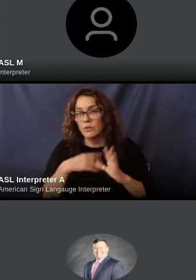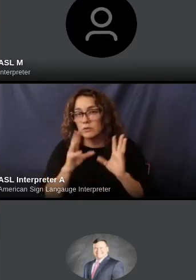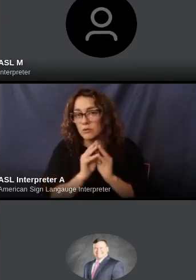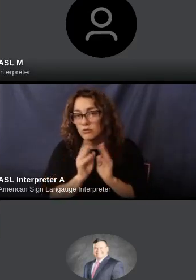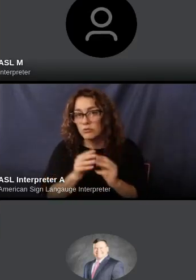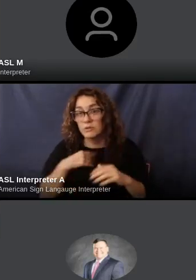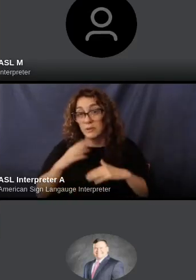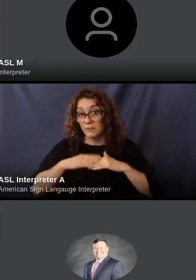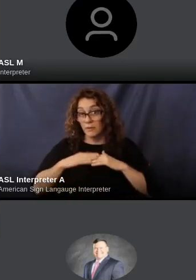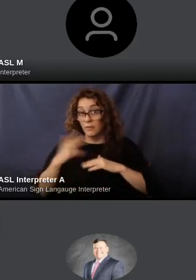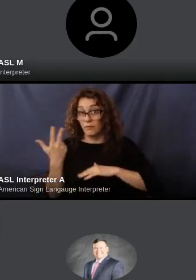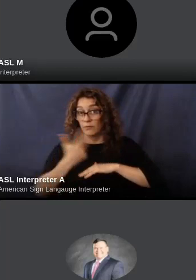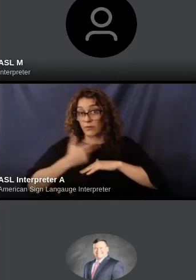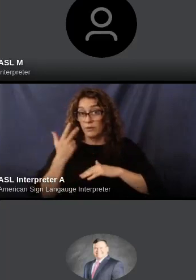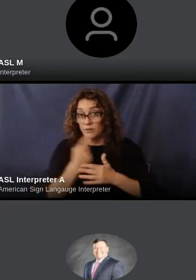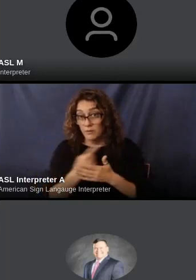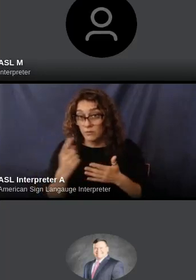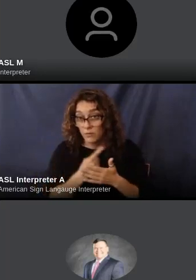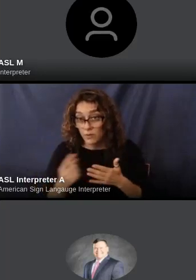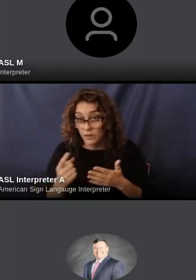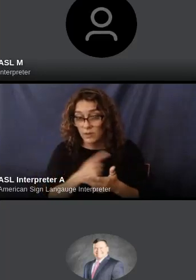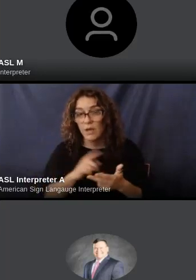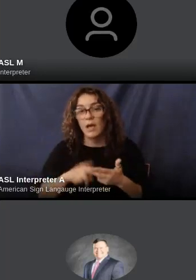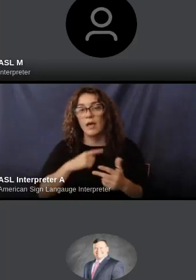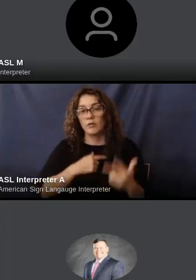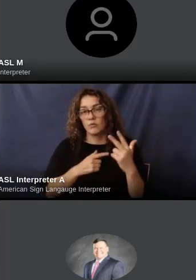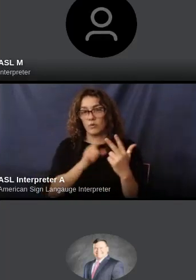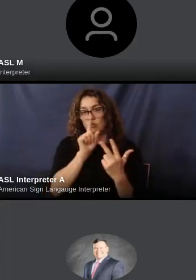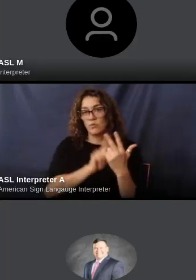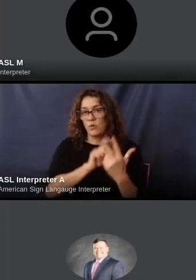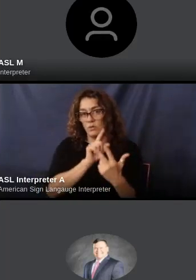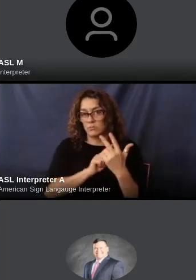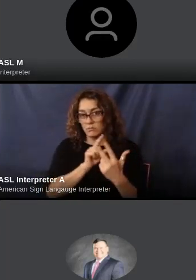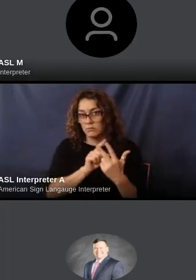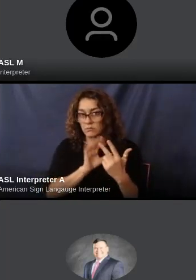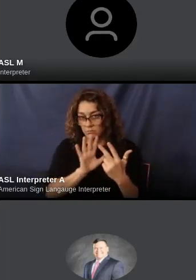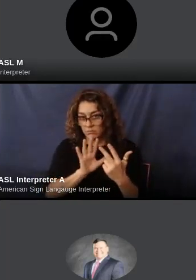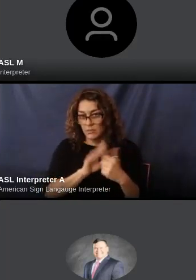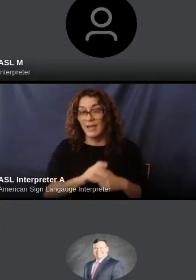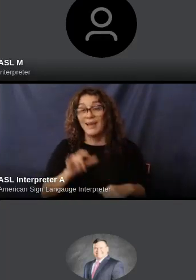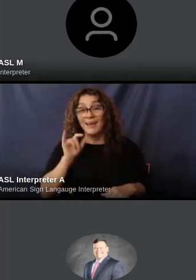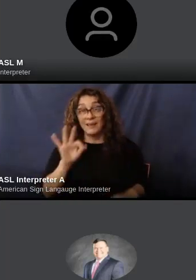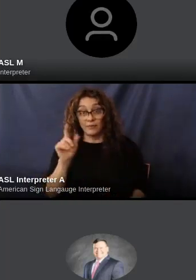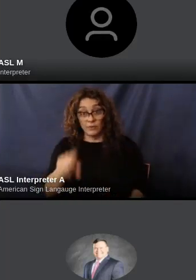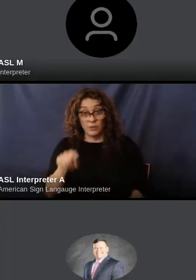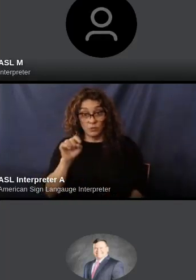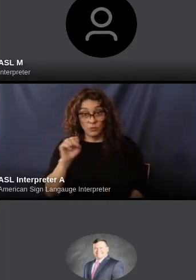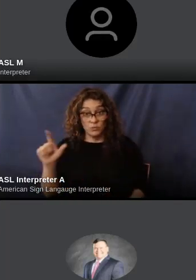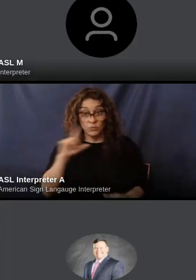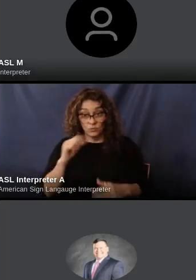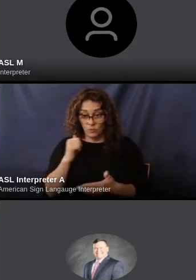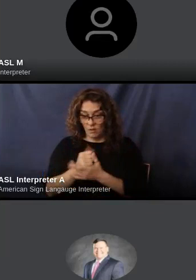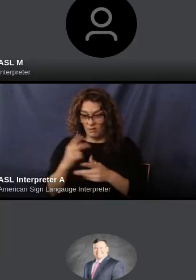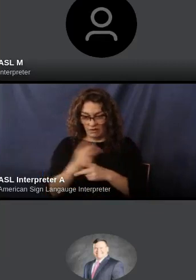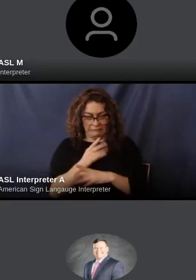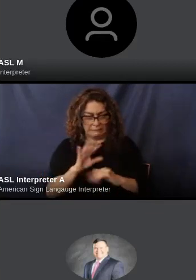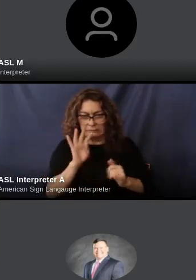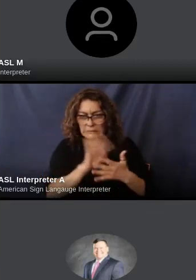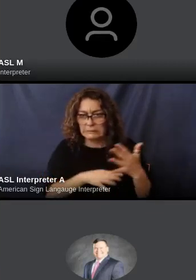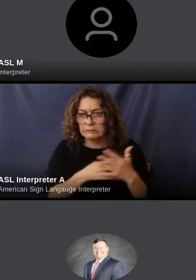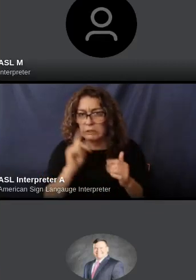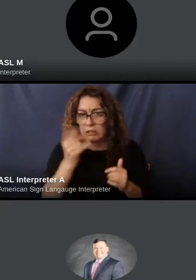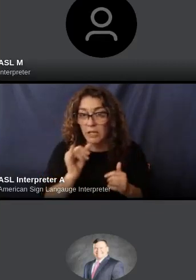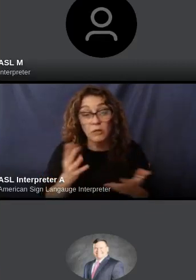week, excuse me, with a 3-to-1 ratio. If you need a tool to help you figure out what that schedule looks like,